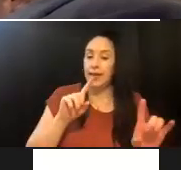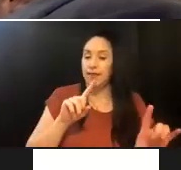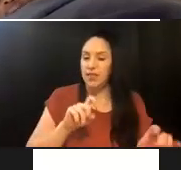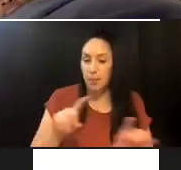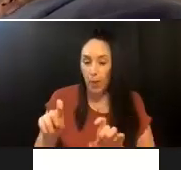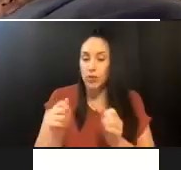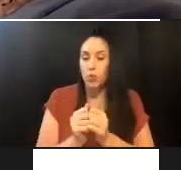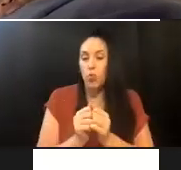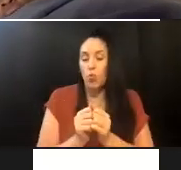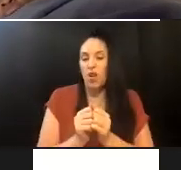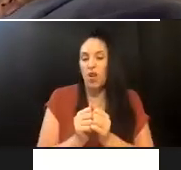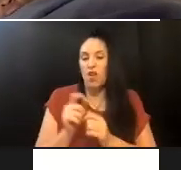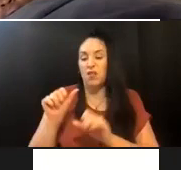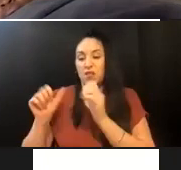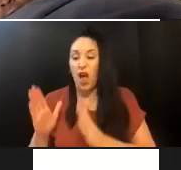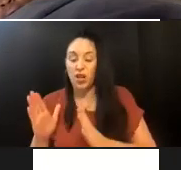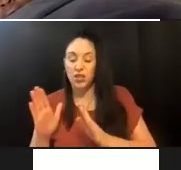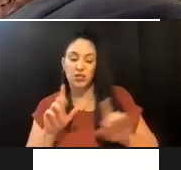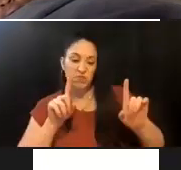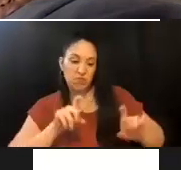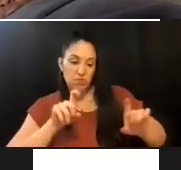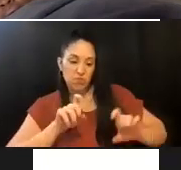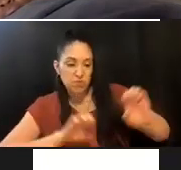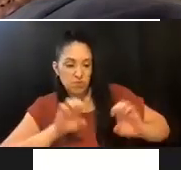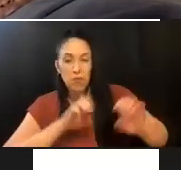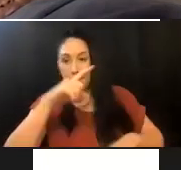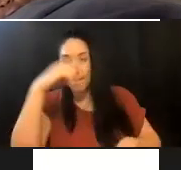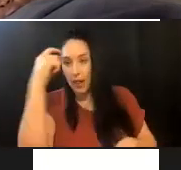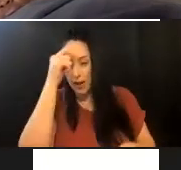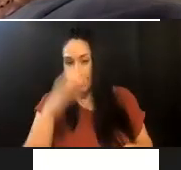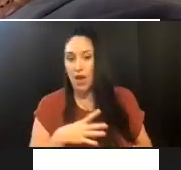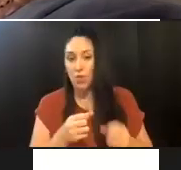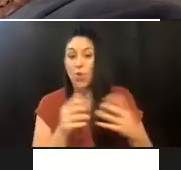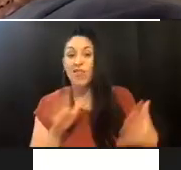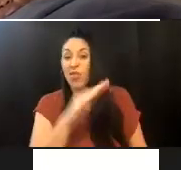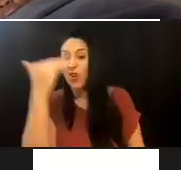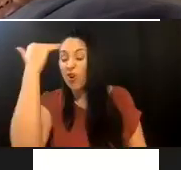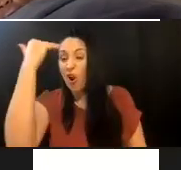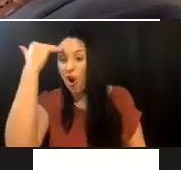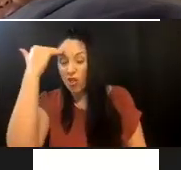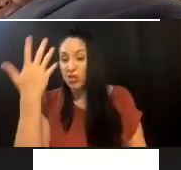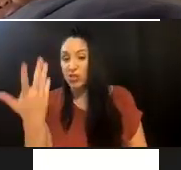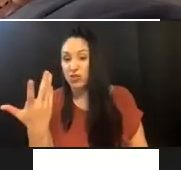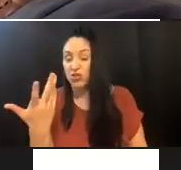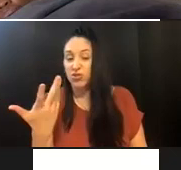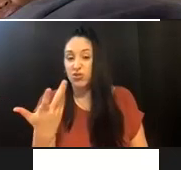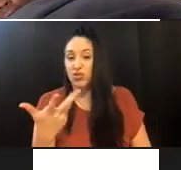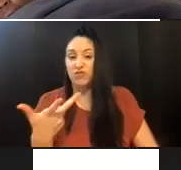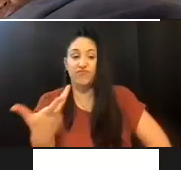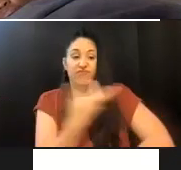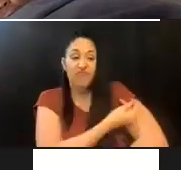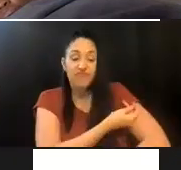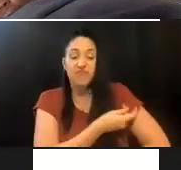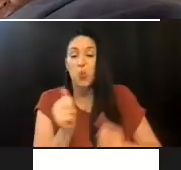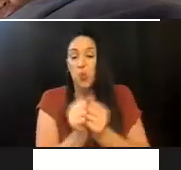Black men were basically experimented on without their knowledge, and were given diseases and